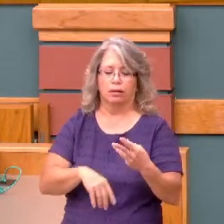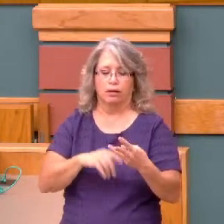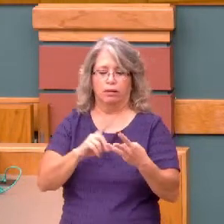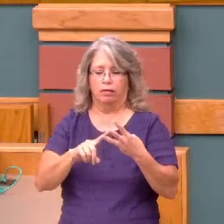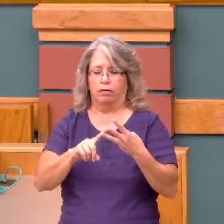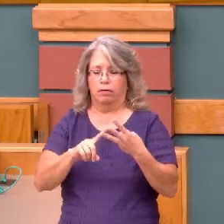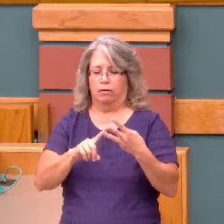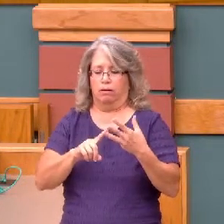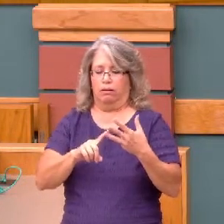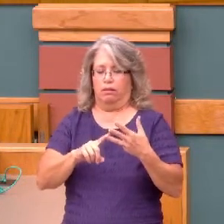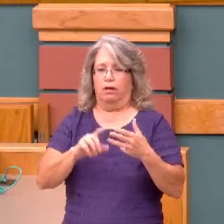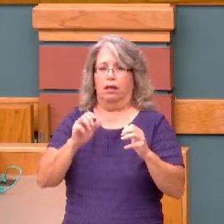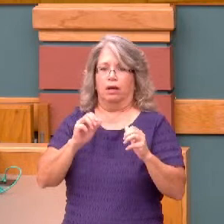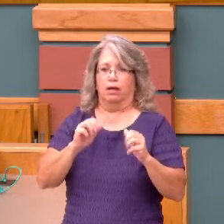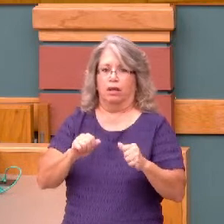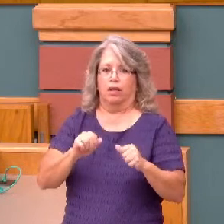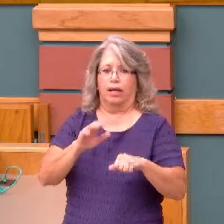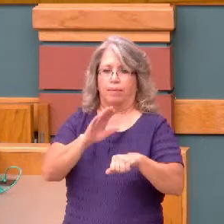to